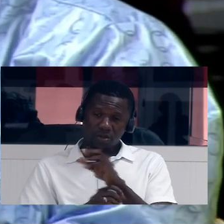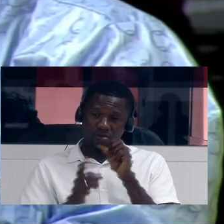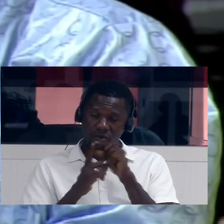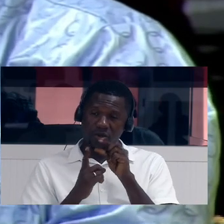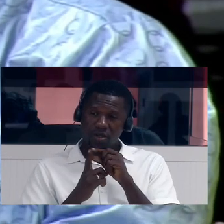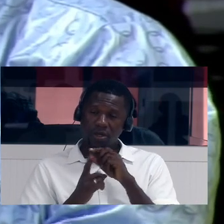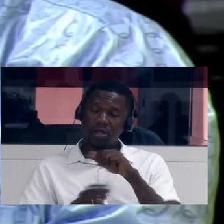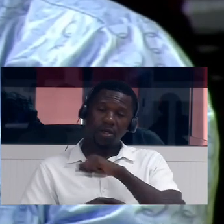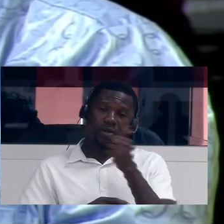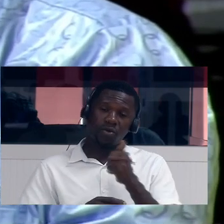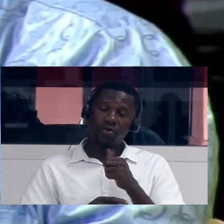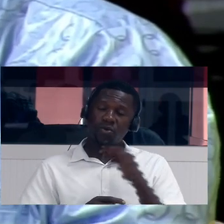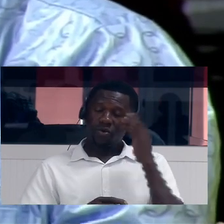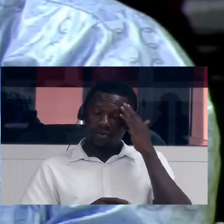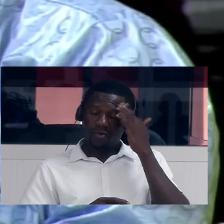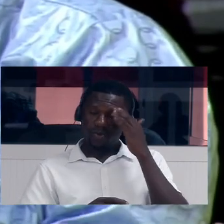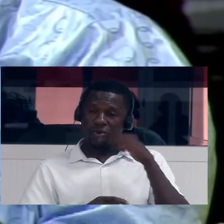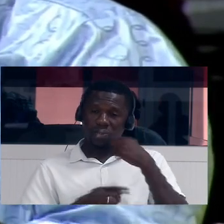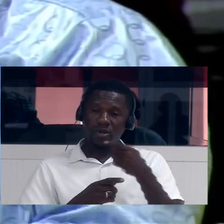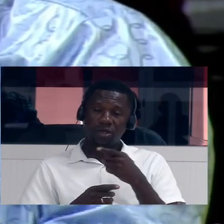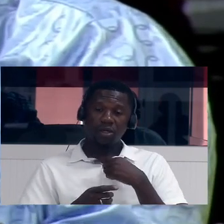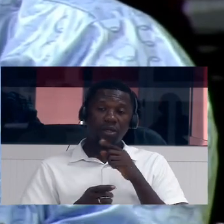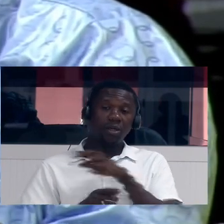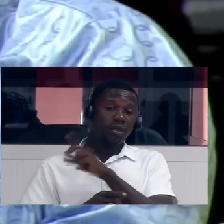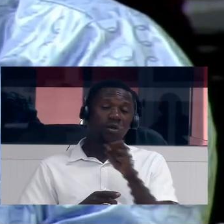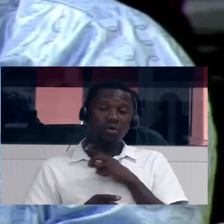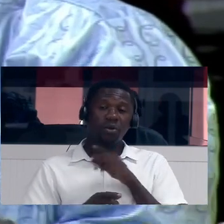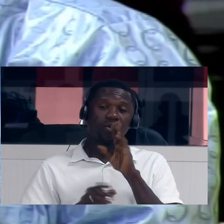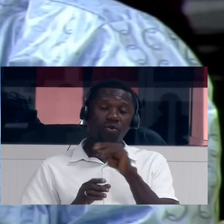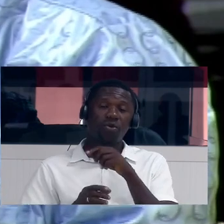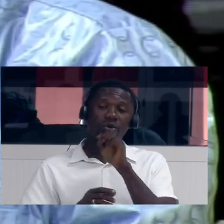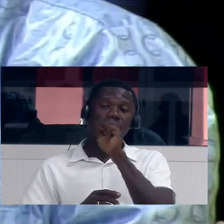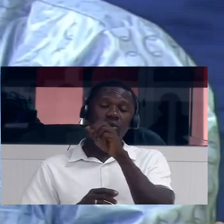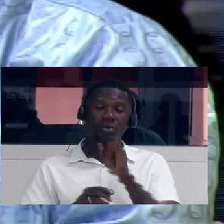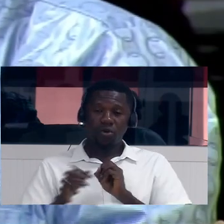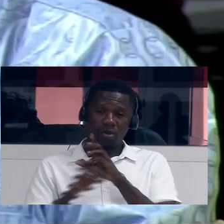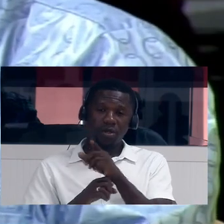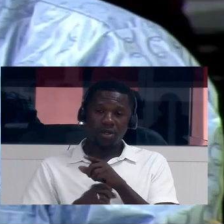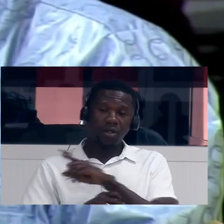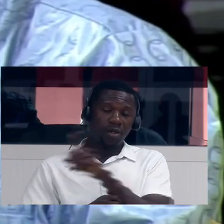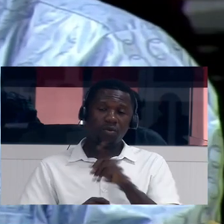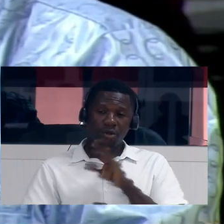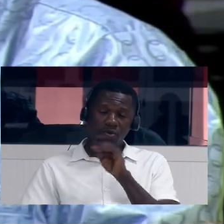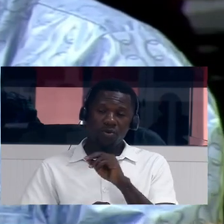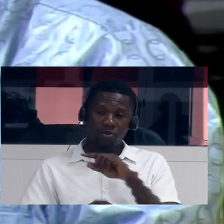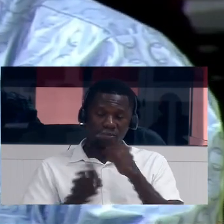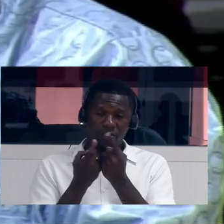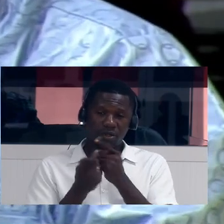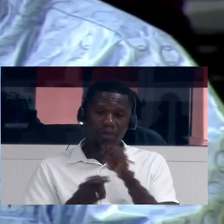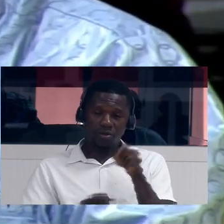and you came to realize that they were not implementing your orders, they were doing something wrong, correct?